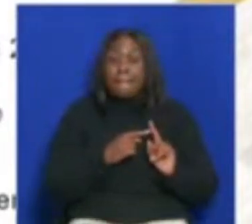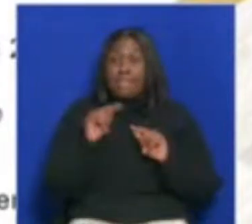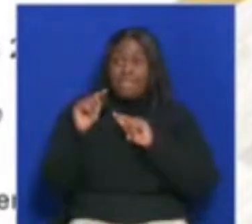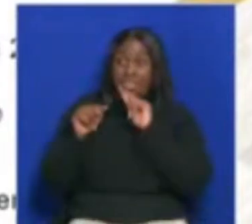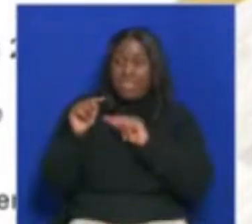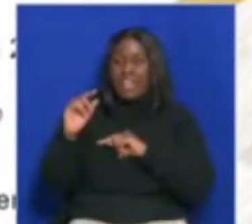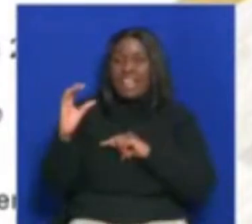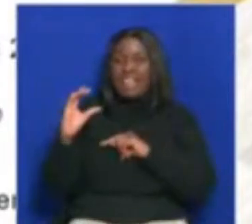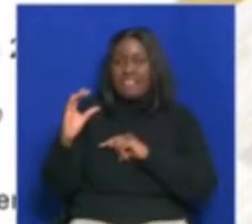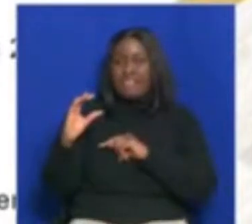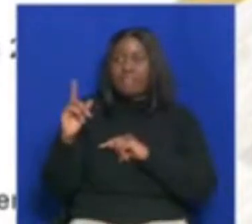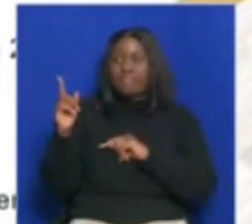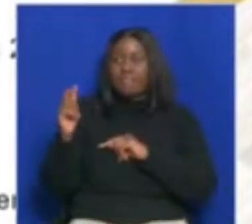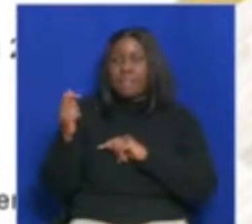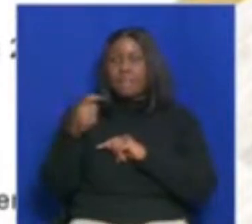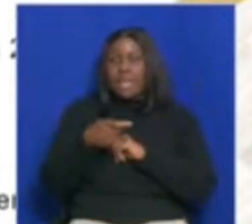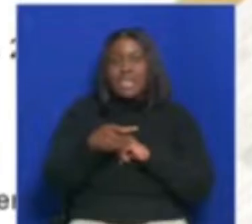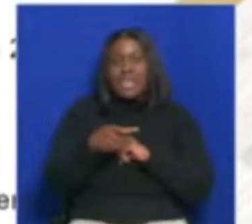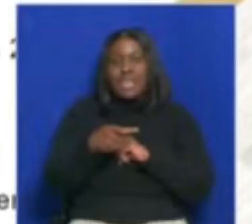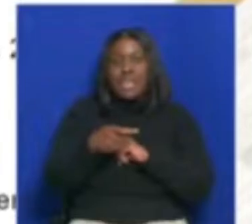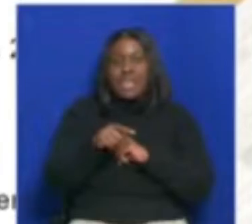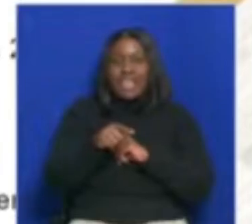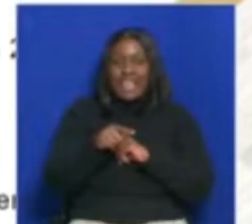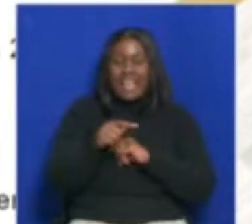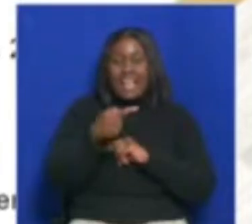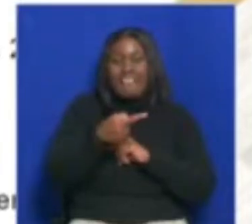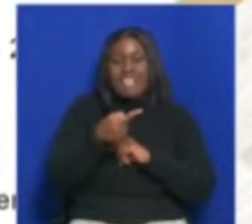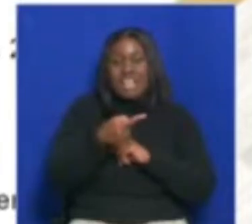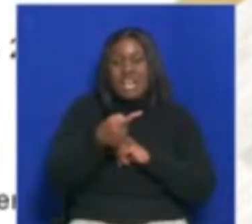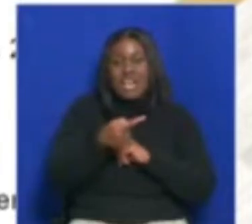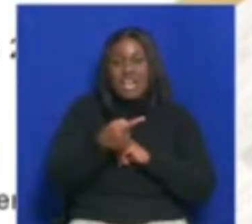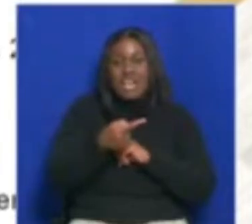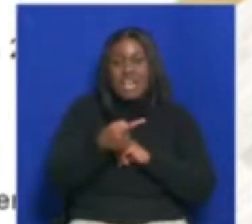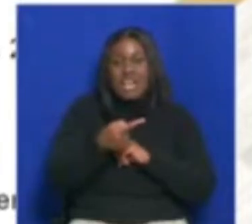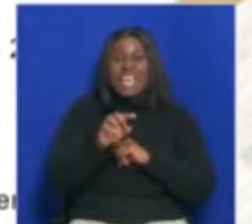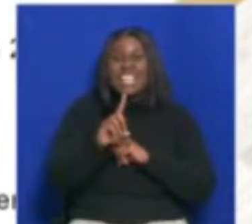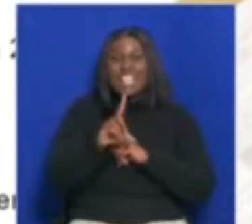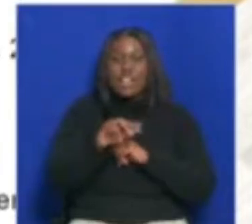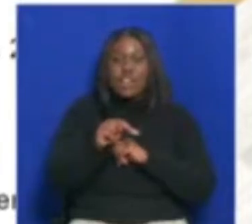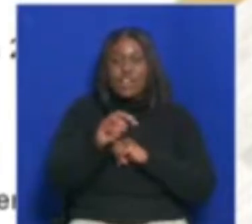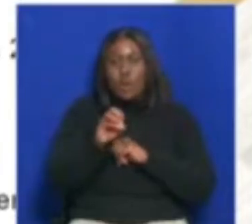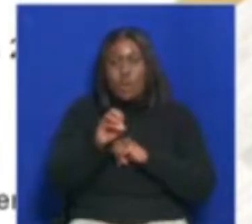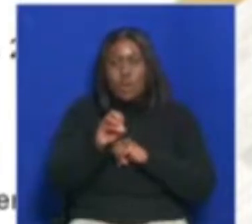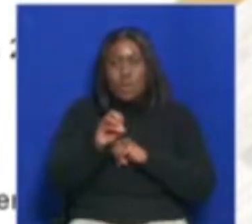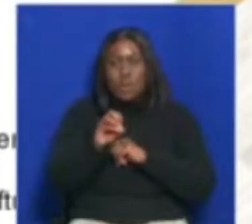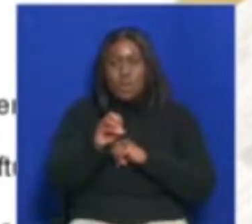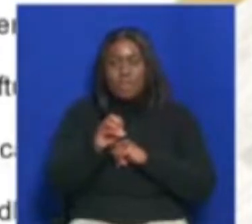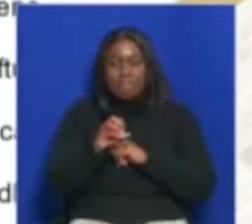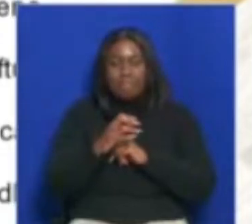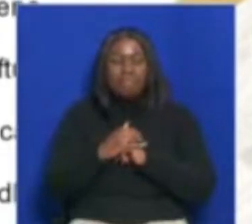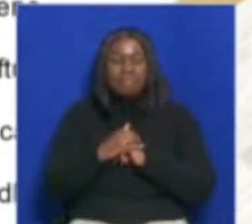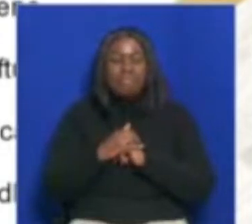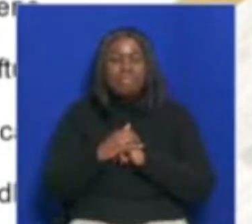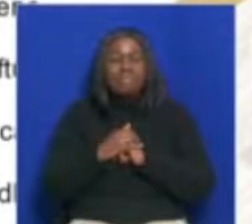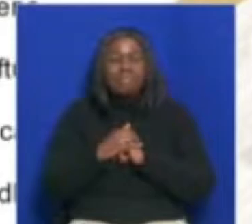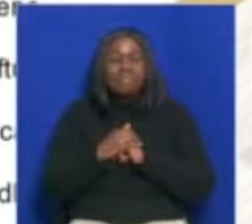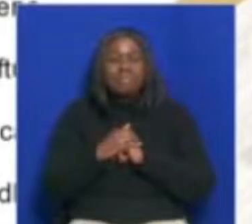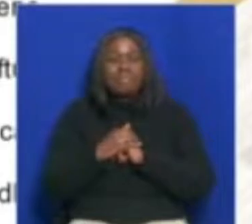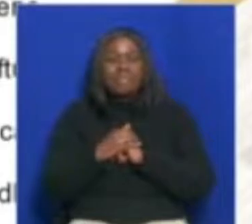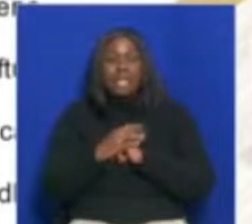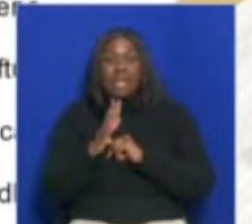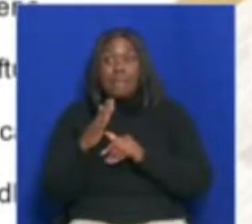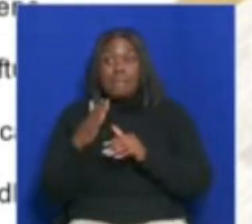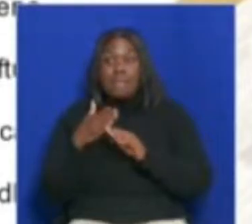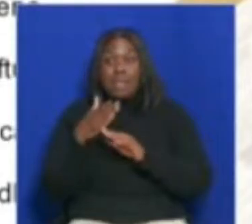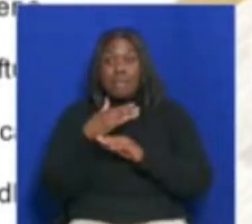Govender, who he describes as Dino Govender. And immediately before the call ended, Bevan Loftus